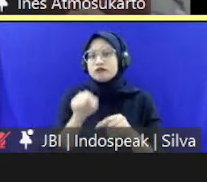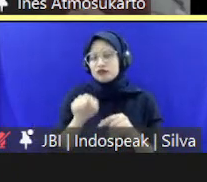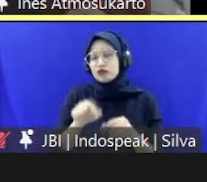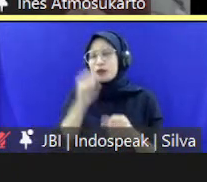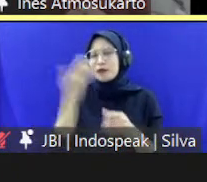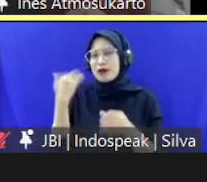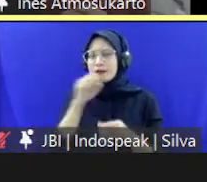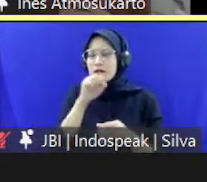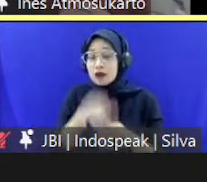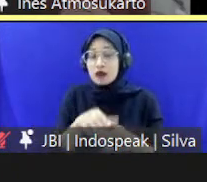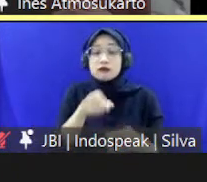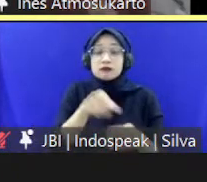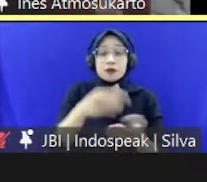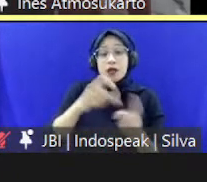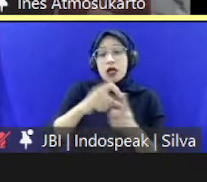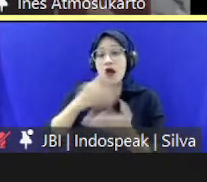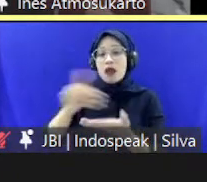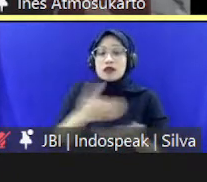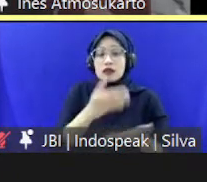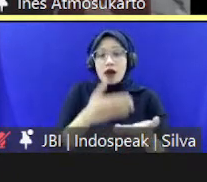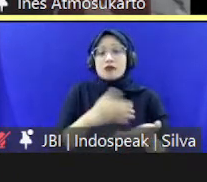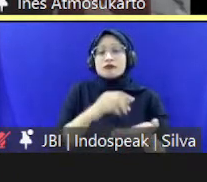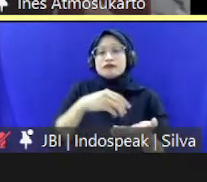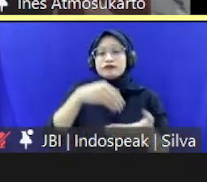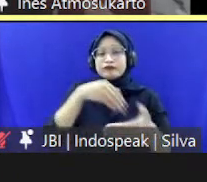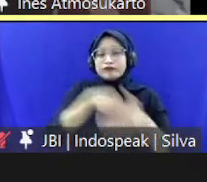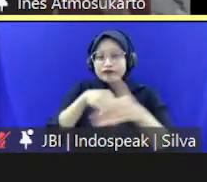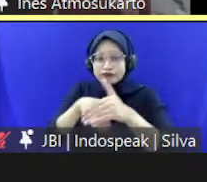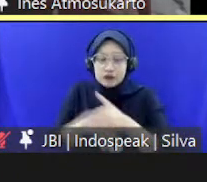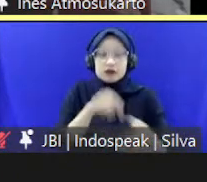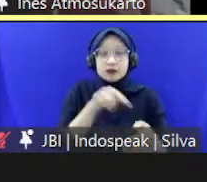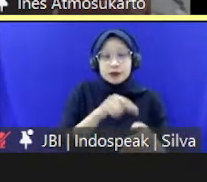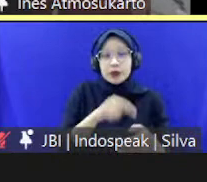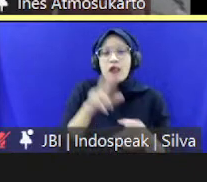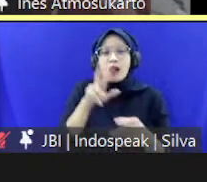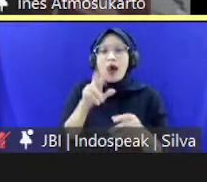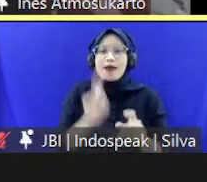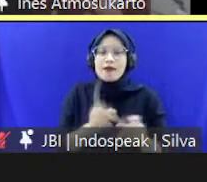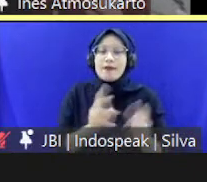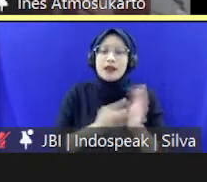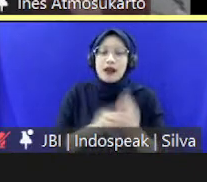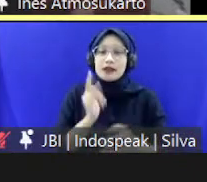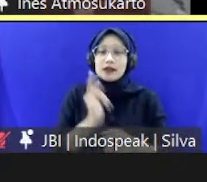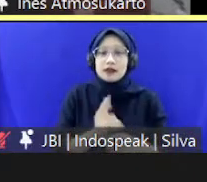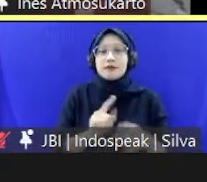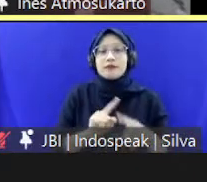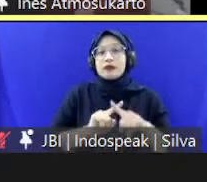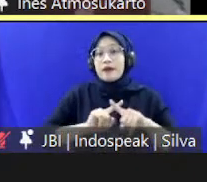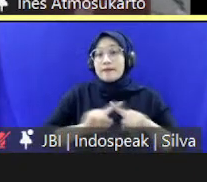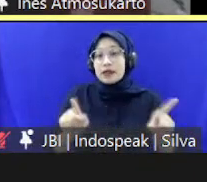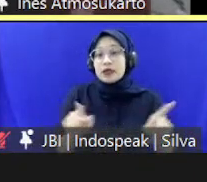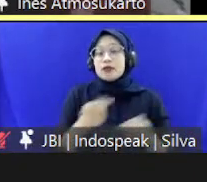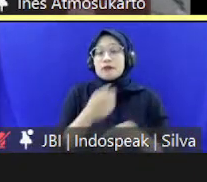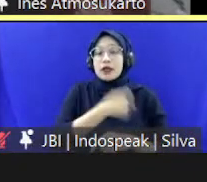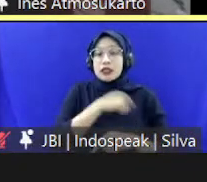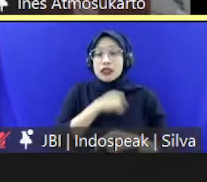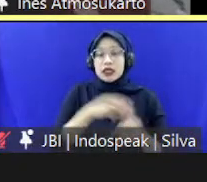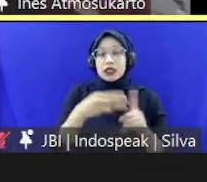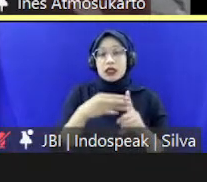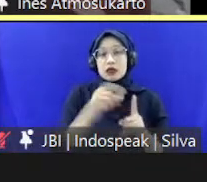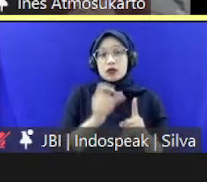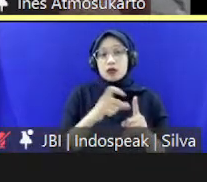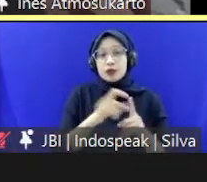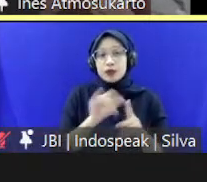be improved. It's only after Pak Budi took over from Pak Terawan